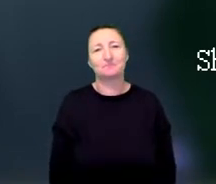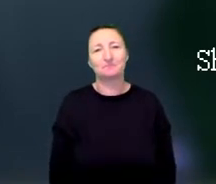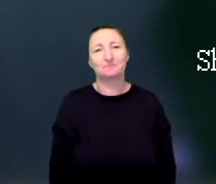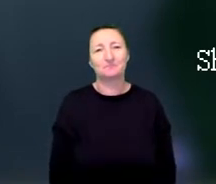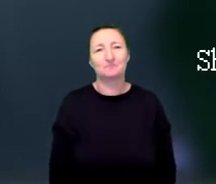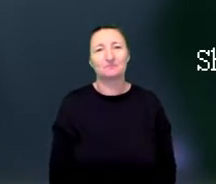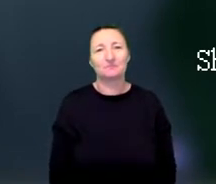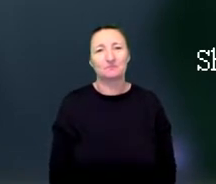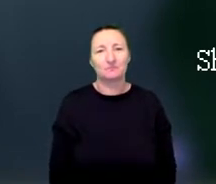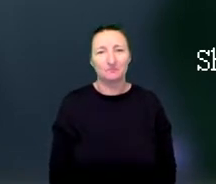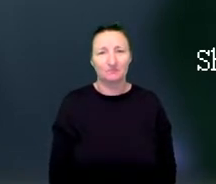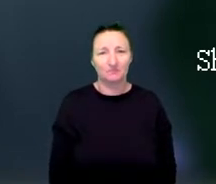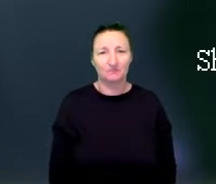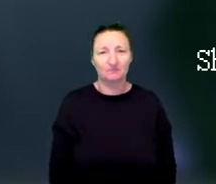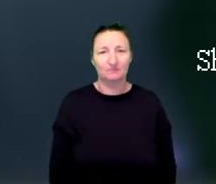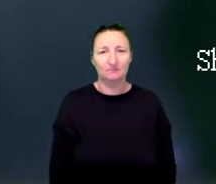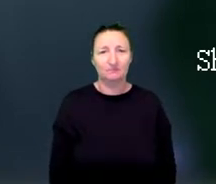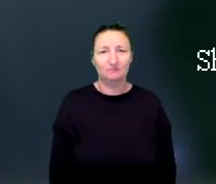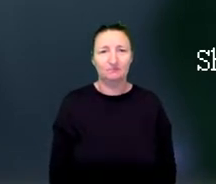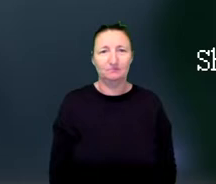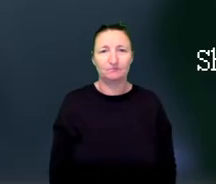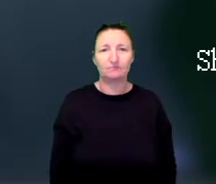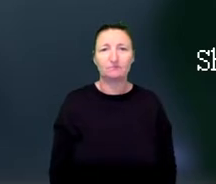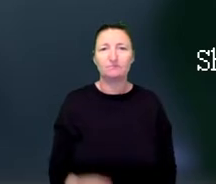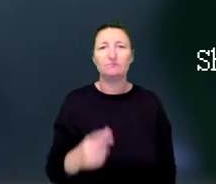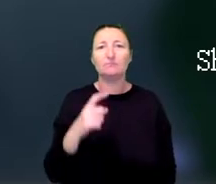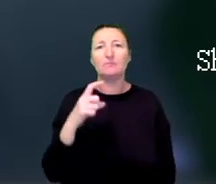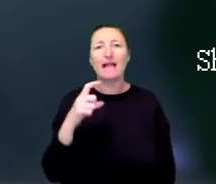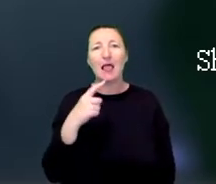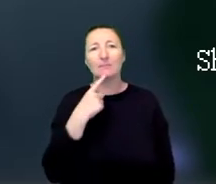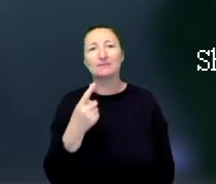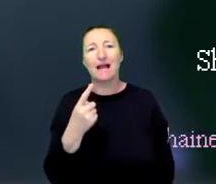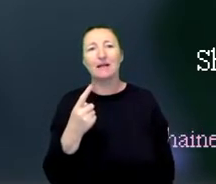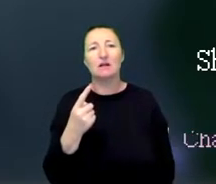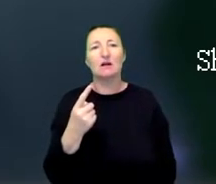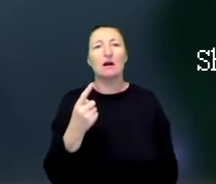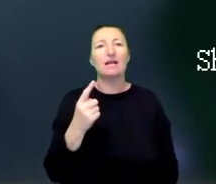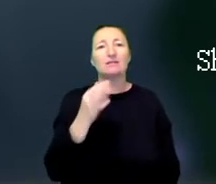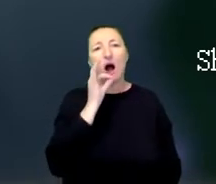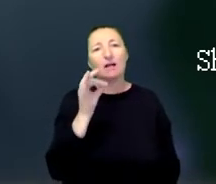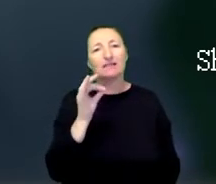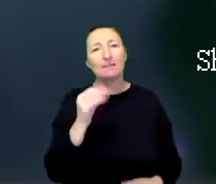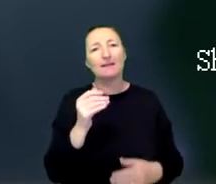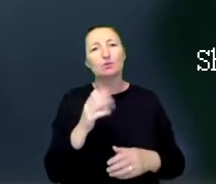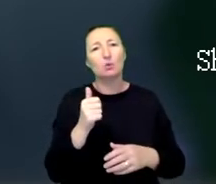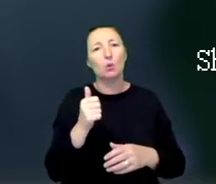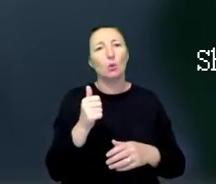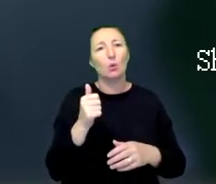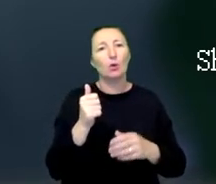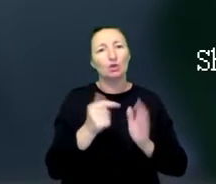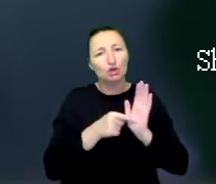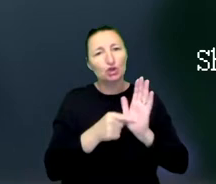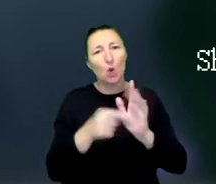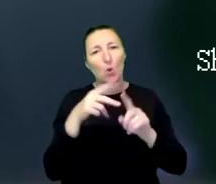Hivemind is asking me to show the fields of knowledge and research that the tool is based on. Mm.